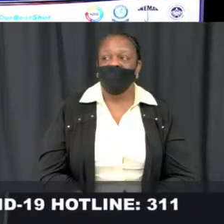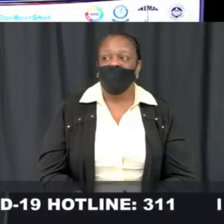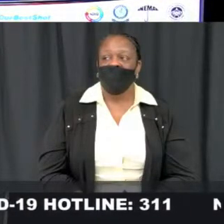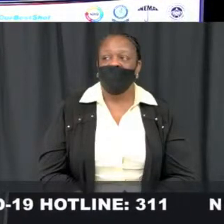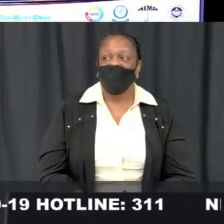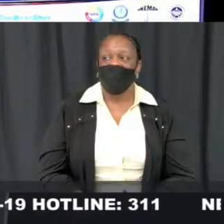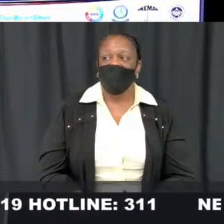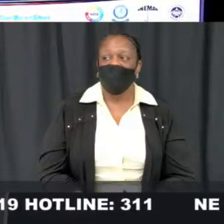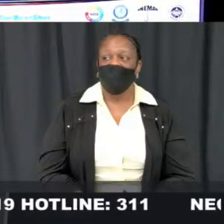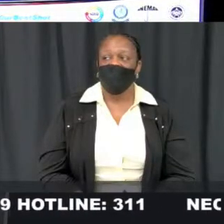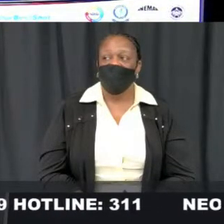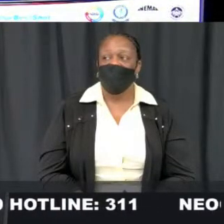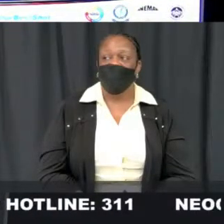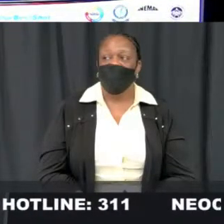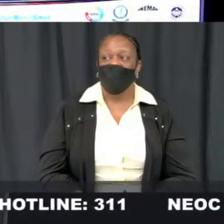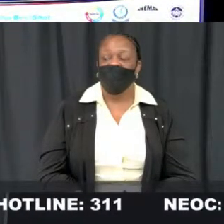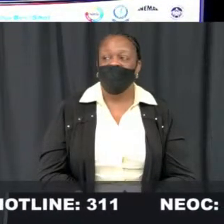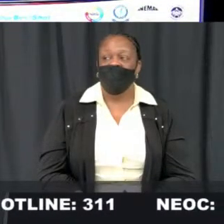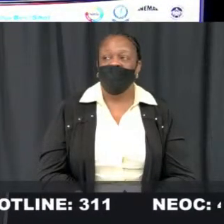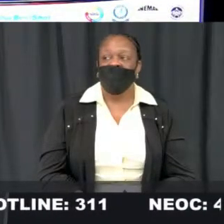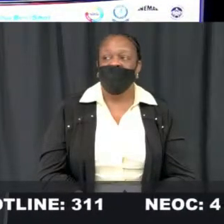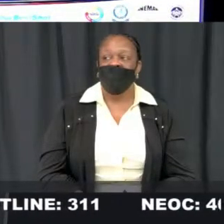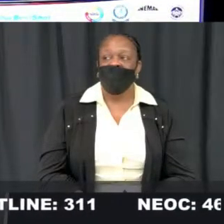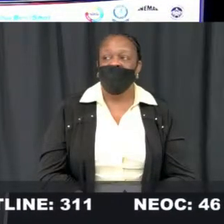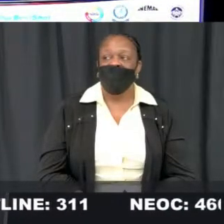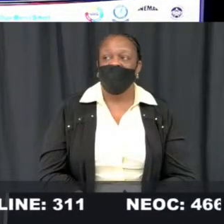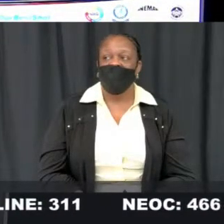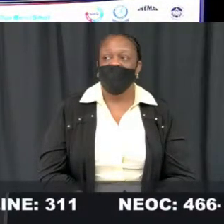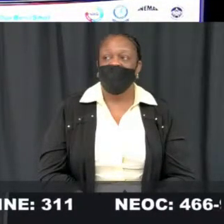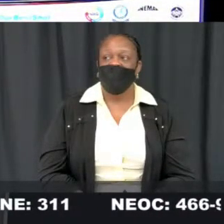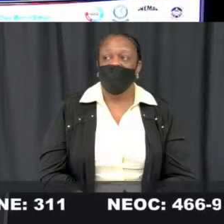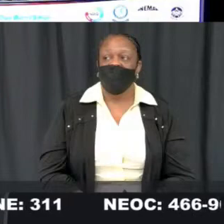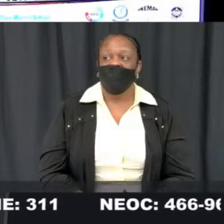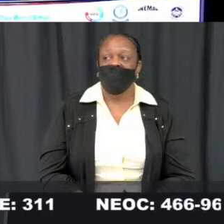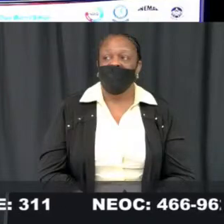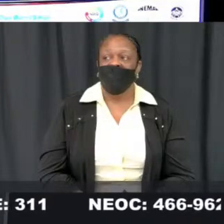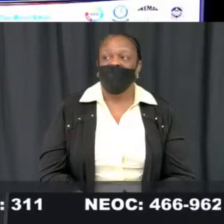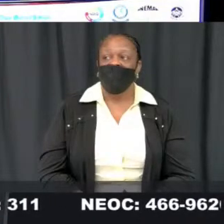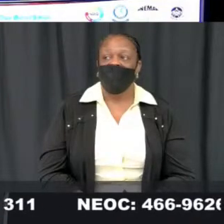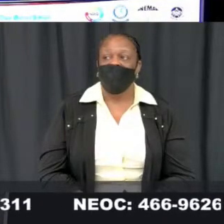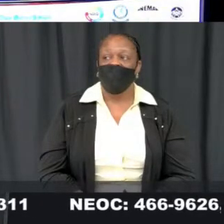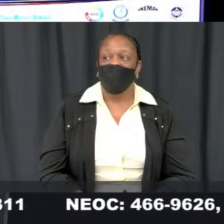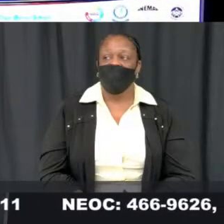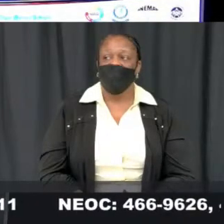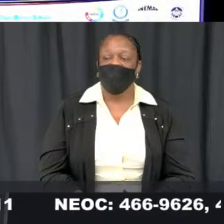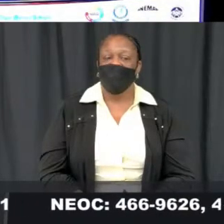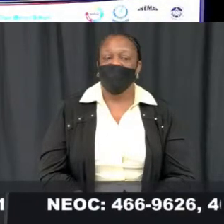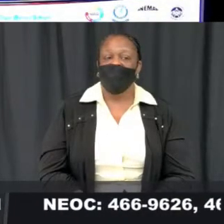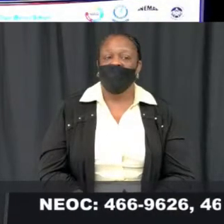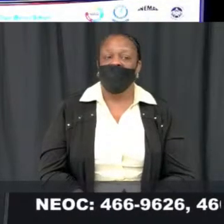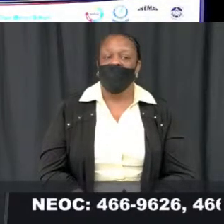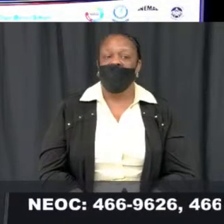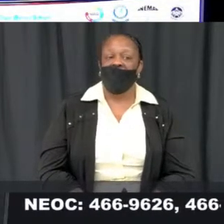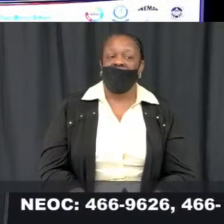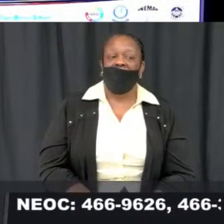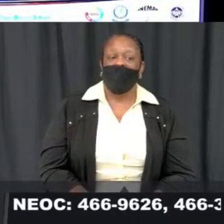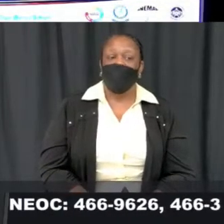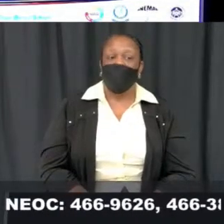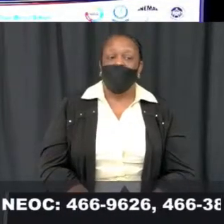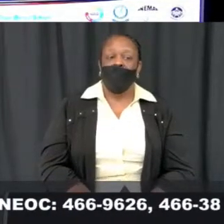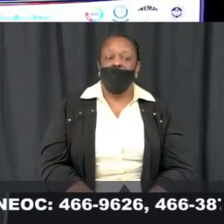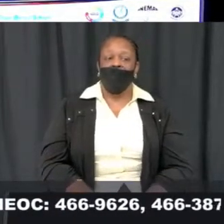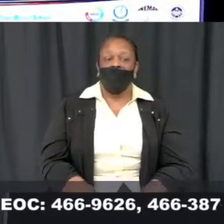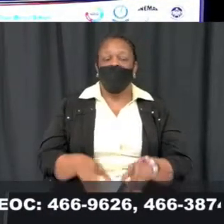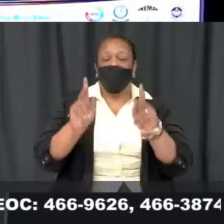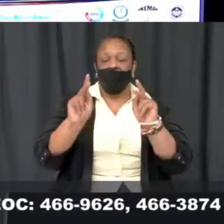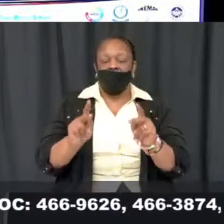immunity, because there are a lot of persons who seem to think that it's a threshold that we reach and then we go back to normal.